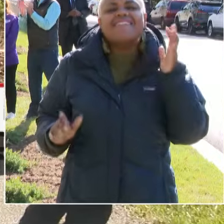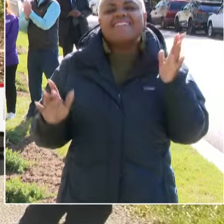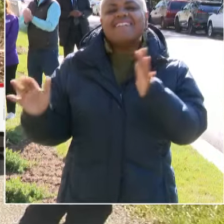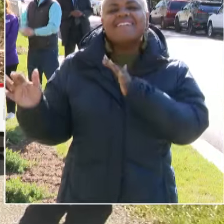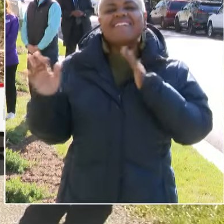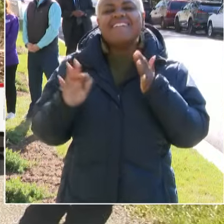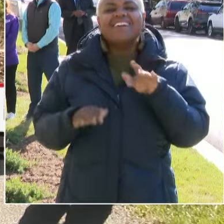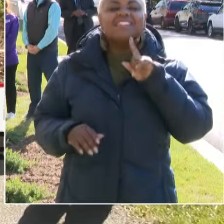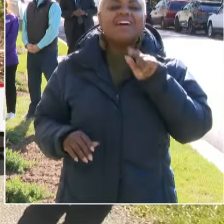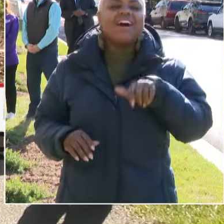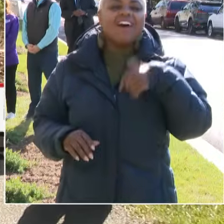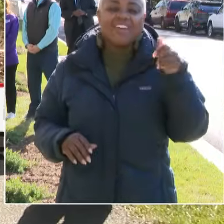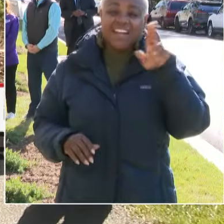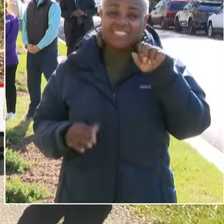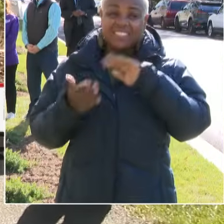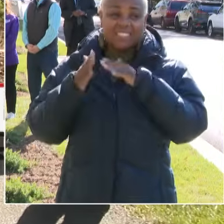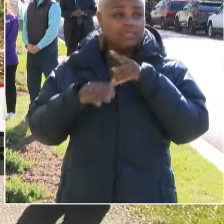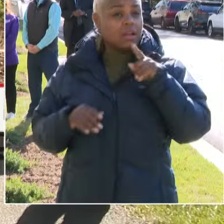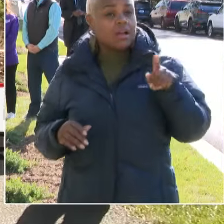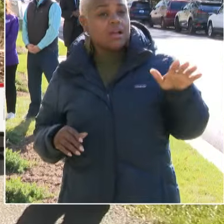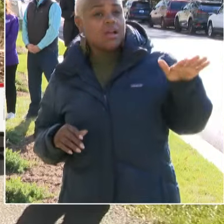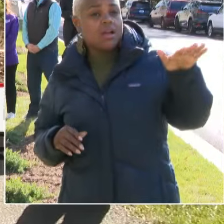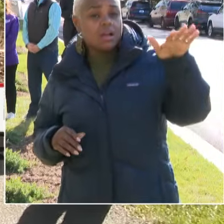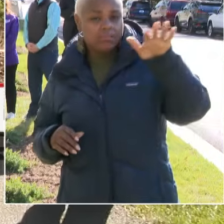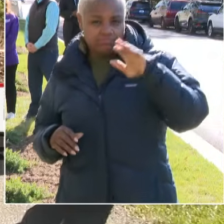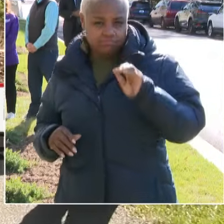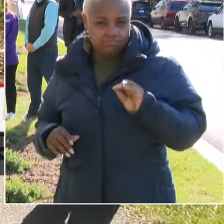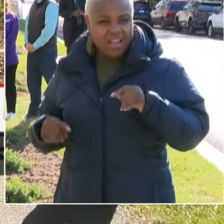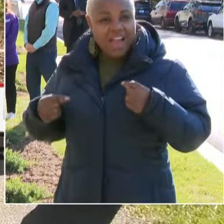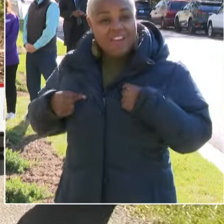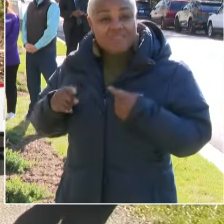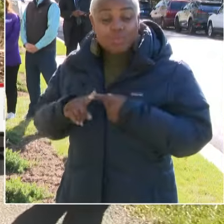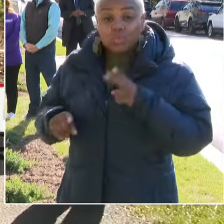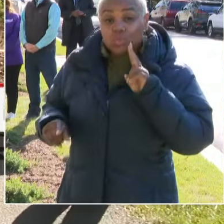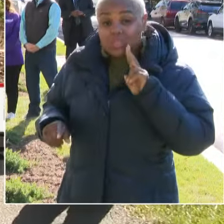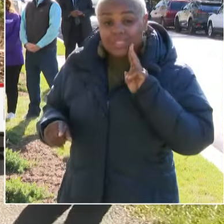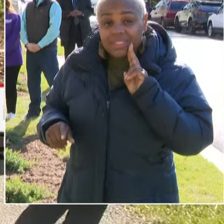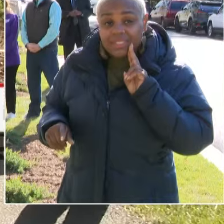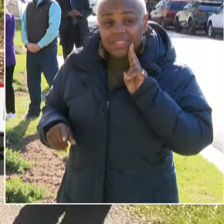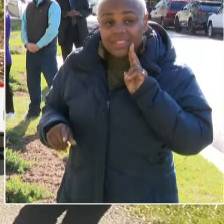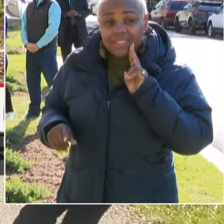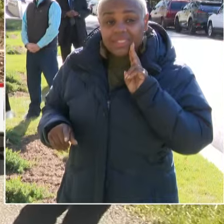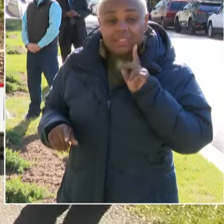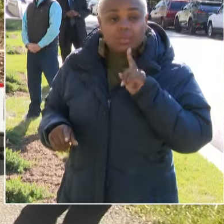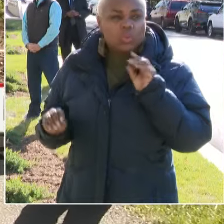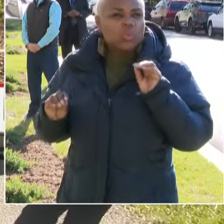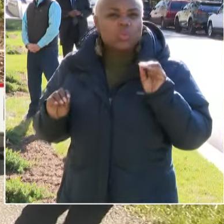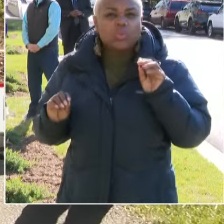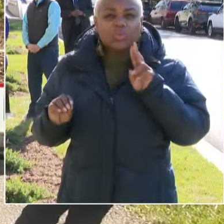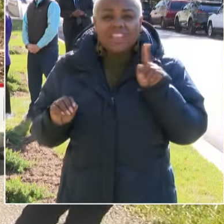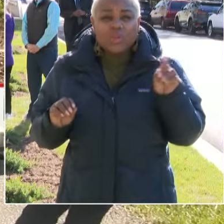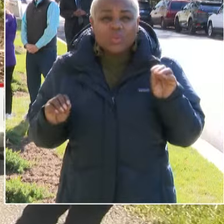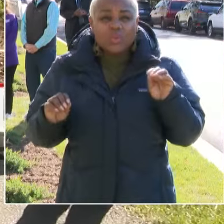States. Houston, Texas, where I'm from, does not have this. Atlanta, Georgia, who's working real hard,